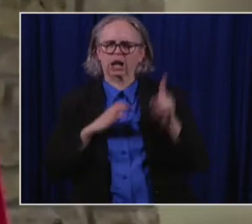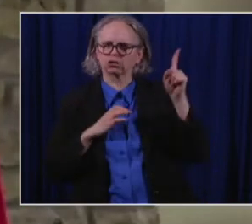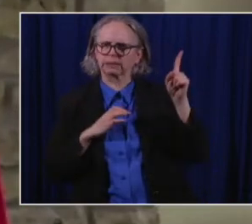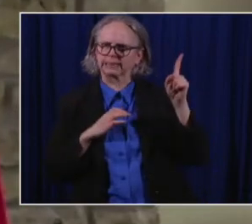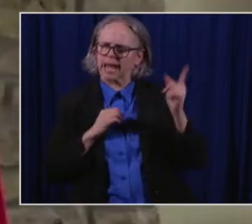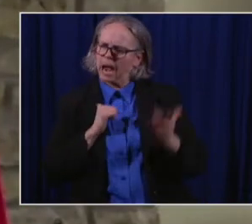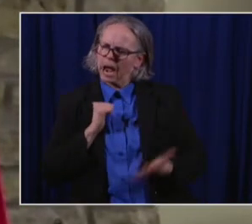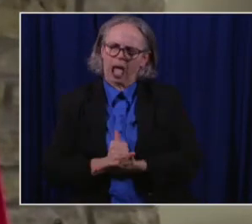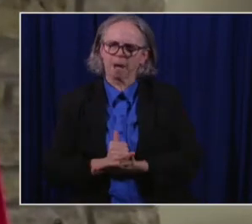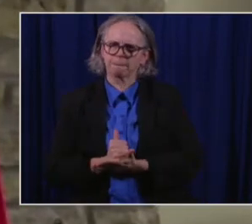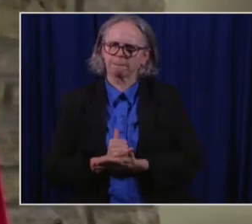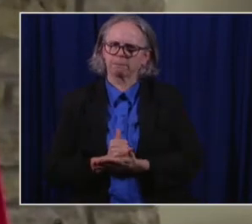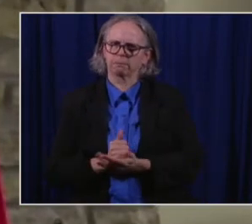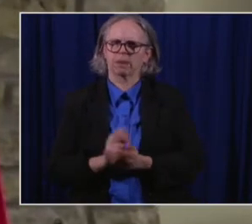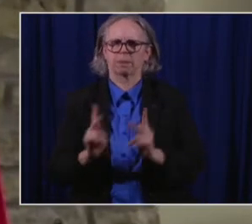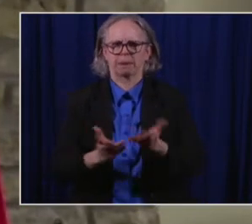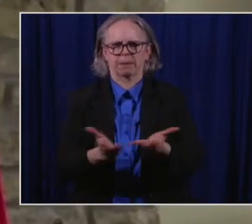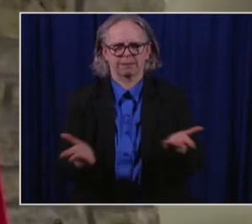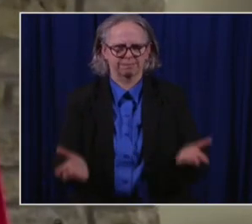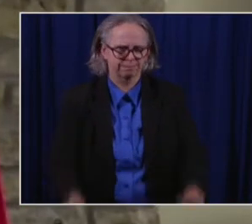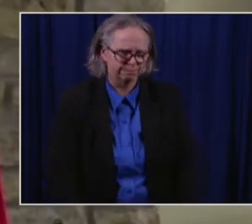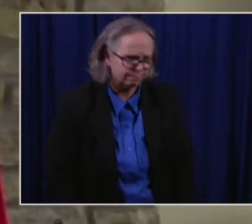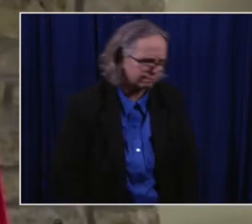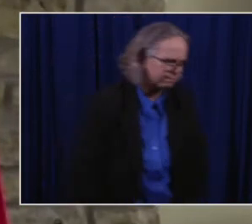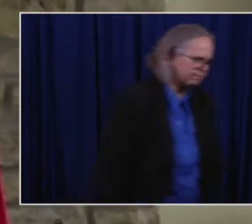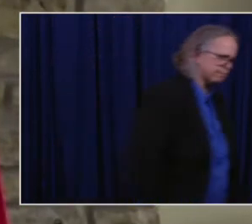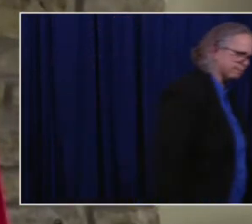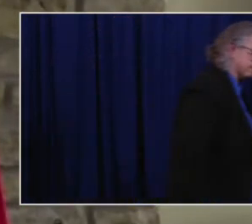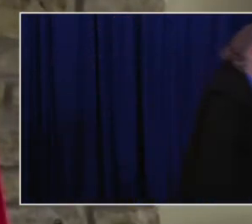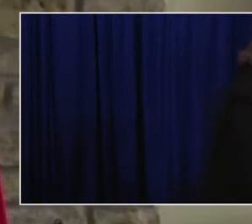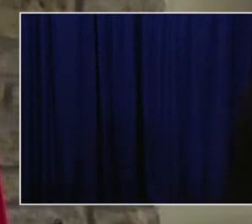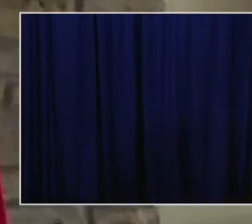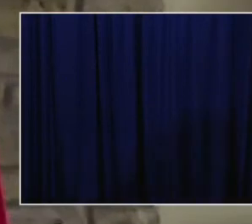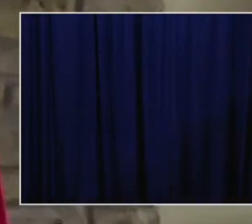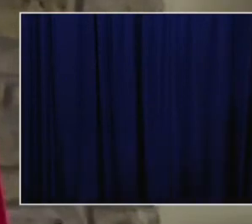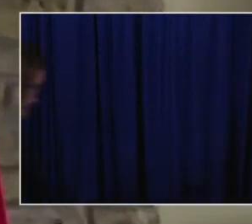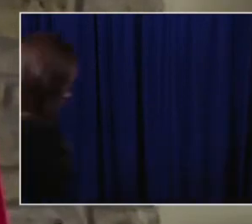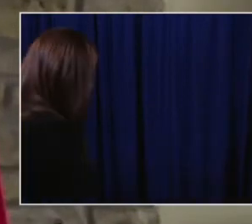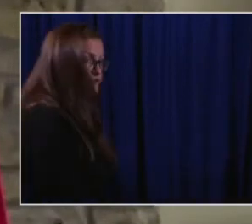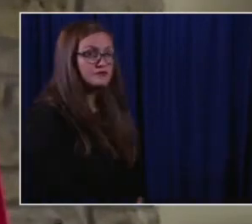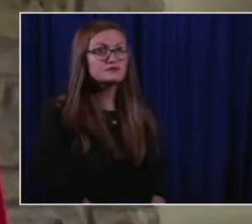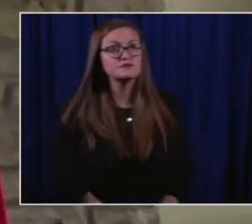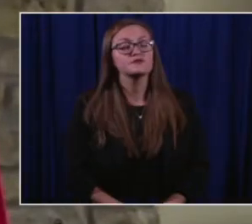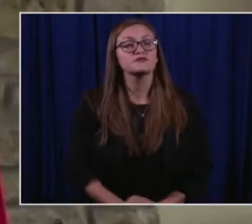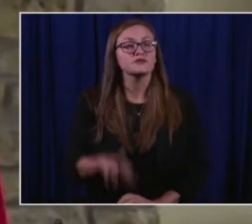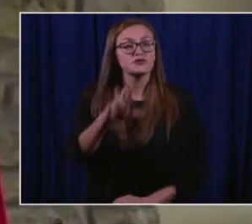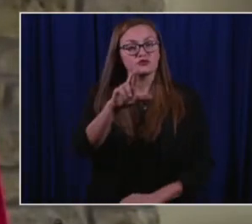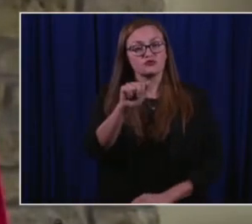Next question is from Randy Ludlow at the Columbus Dispatch. Hi, Randy.